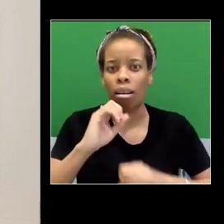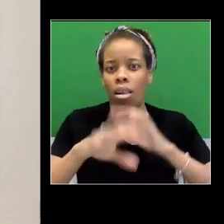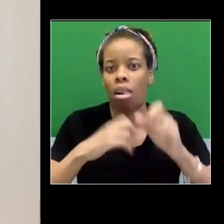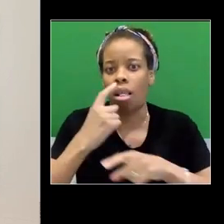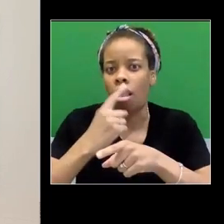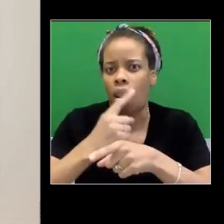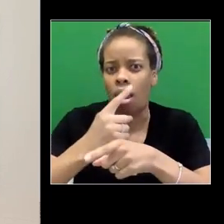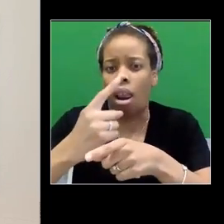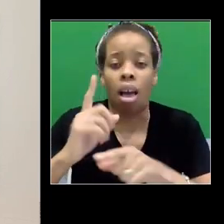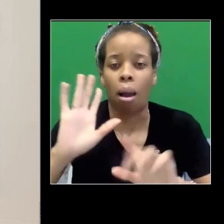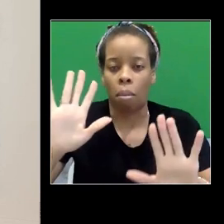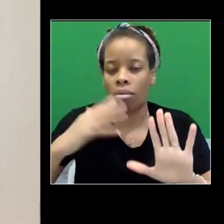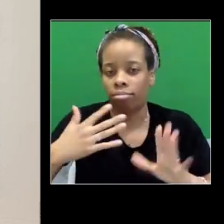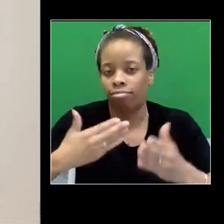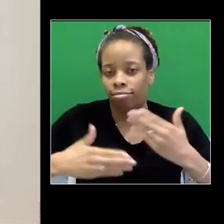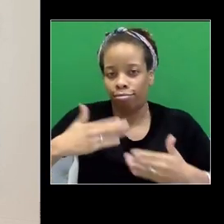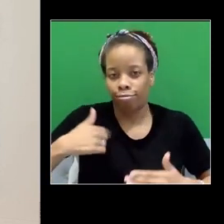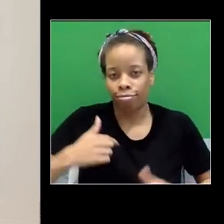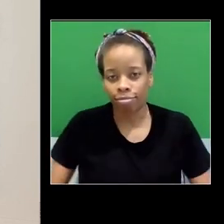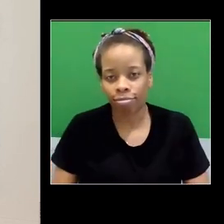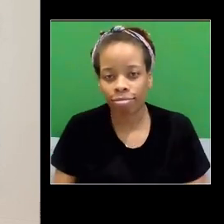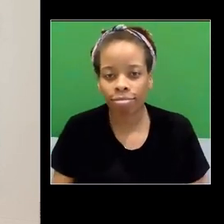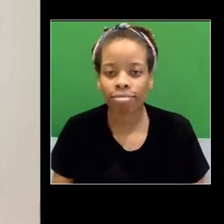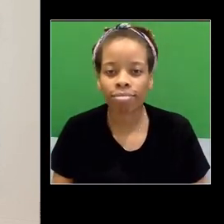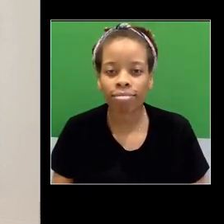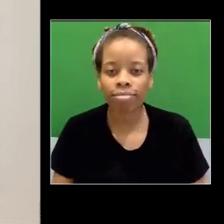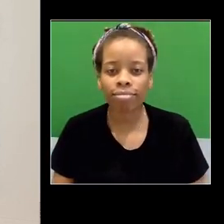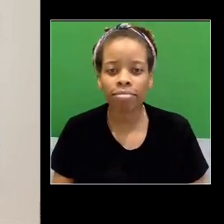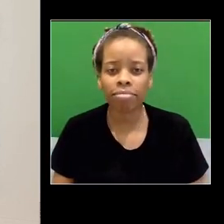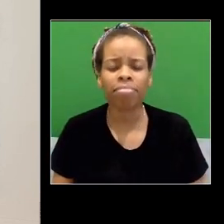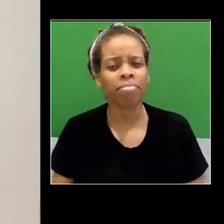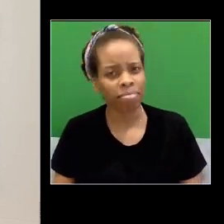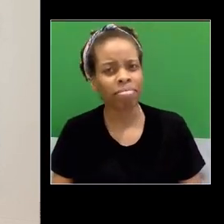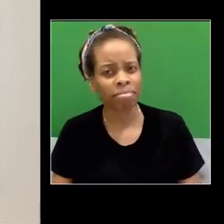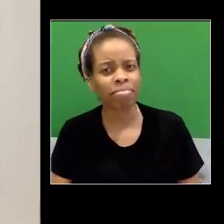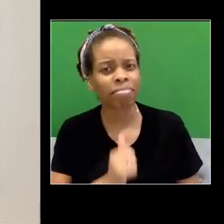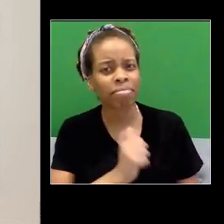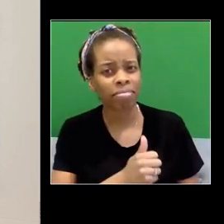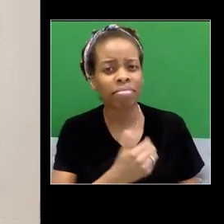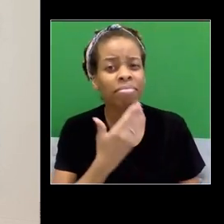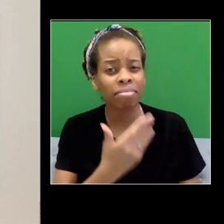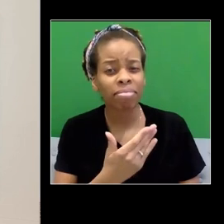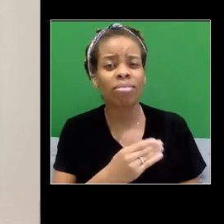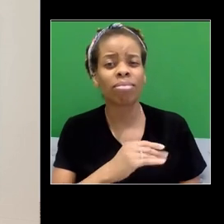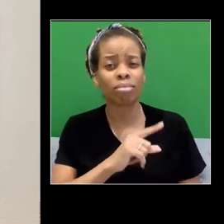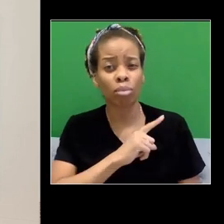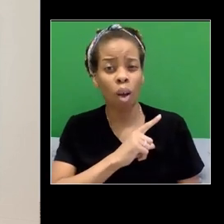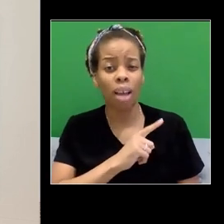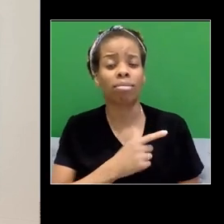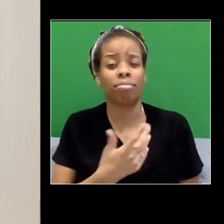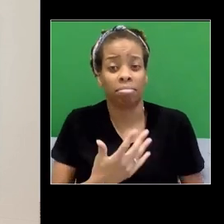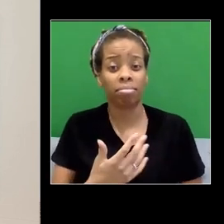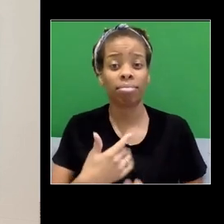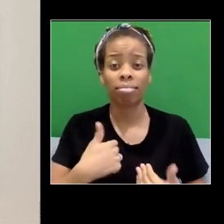I shouldn't. Yeah. No, but that's wonderful, because I think that, you know, again, for me, the opportunity